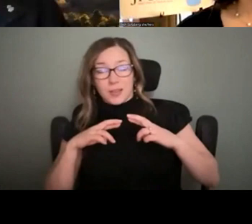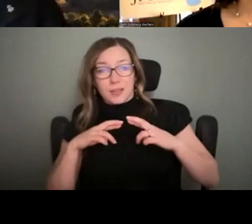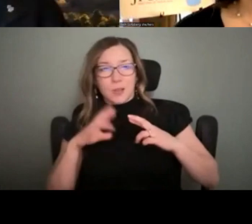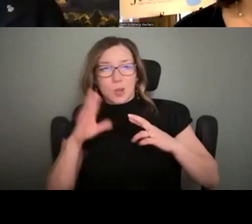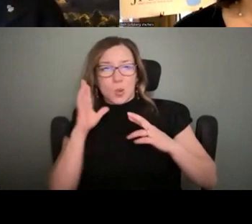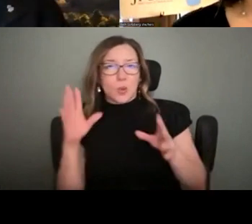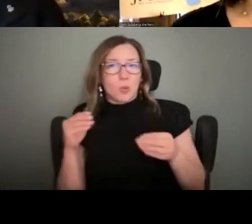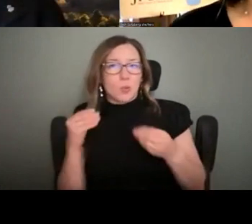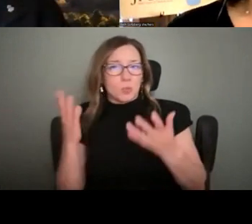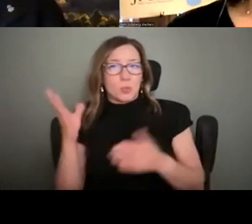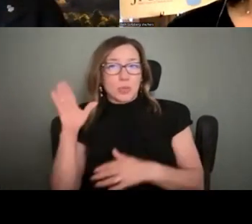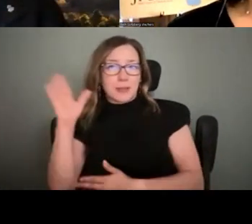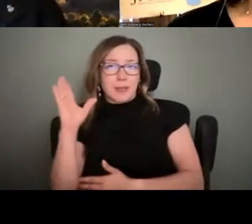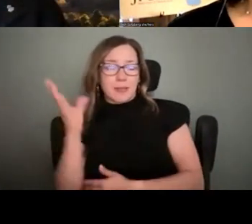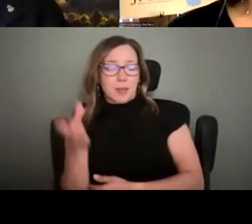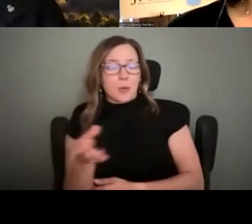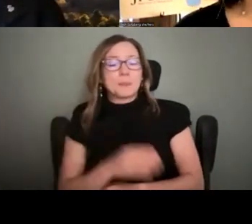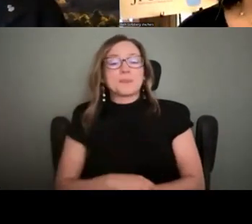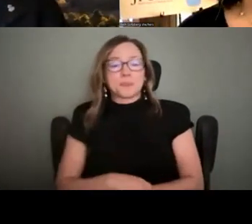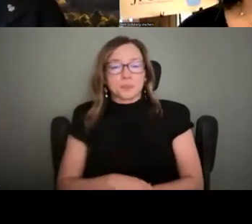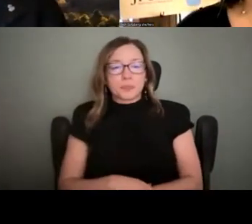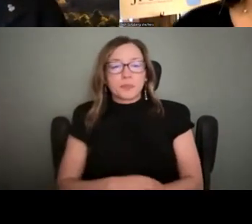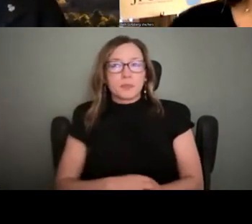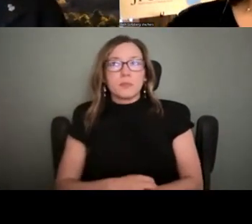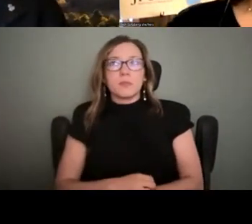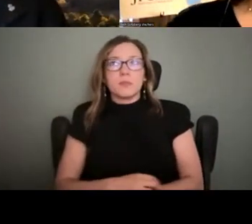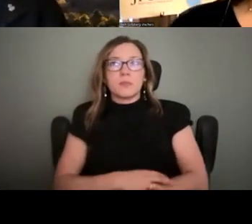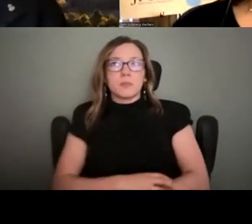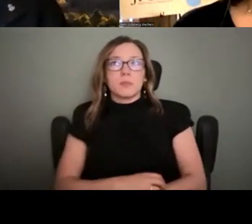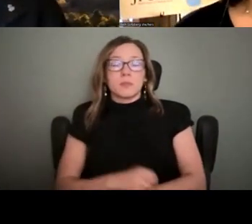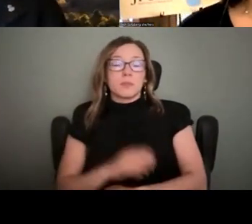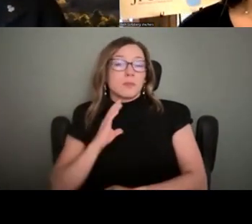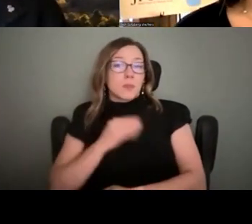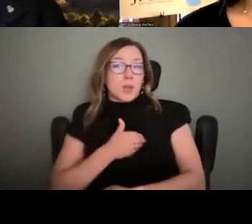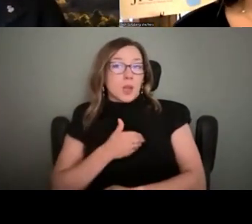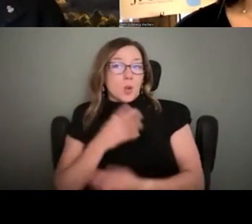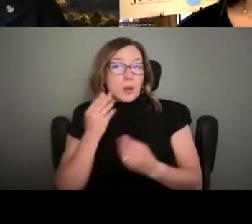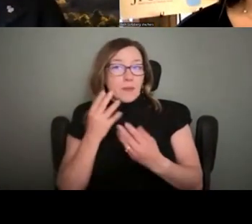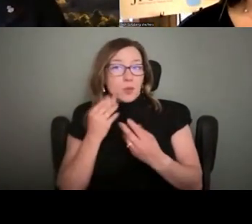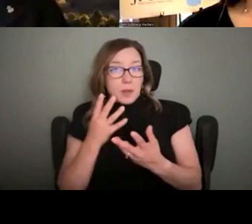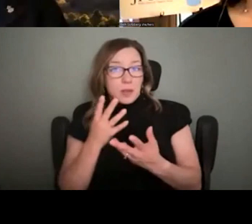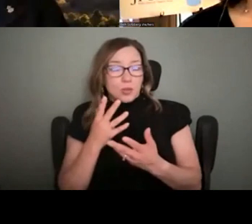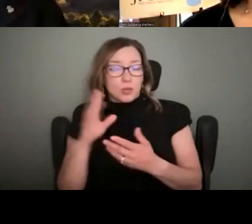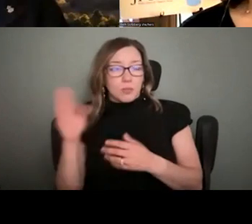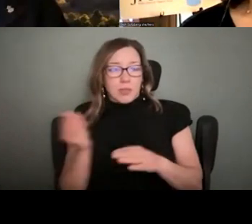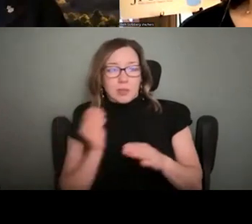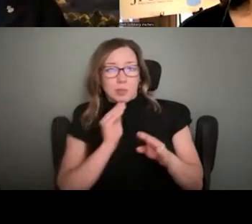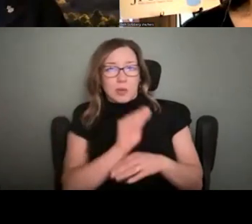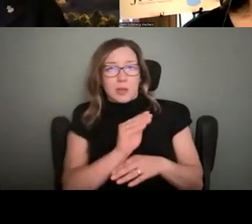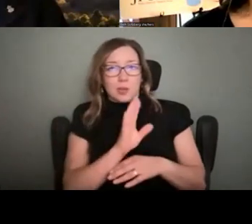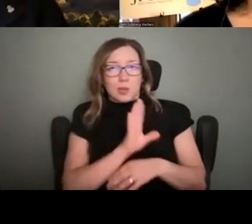present there. We get our information into their employee newsletter. We also